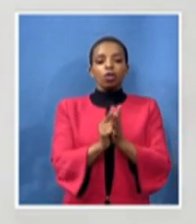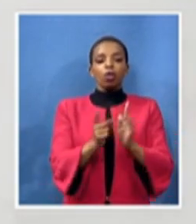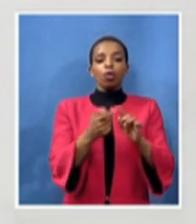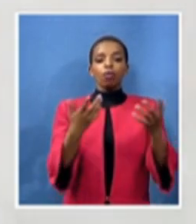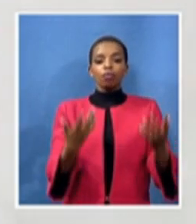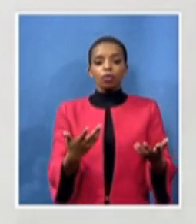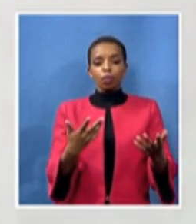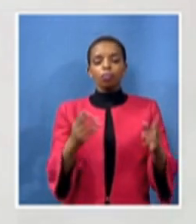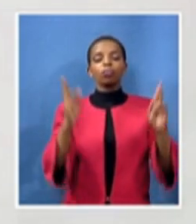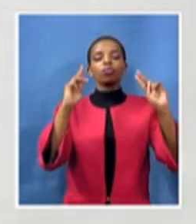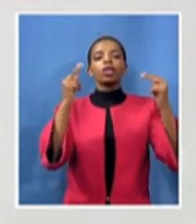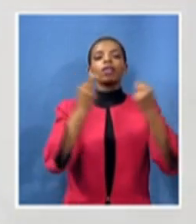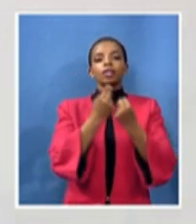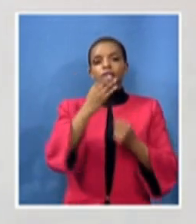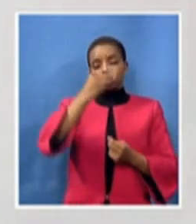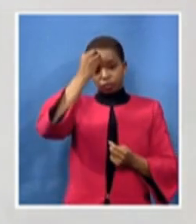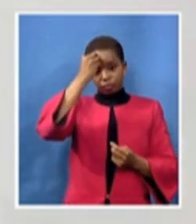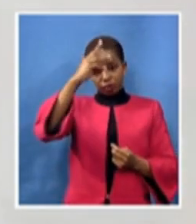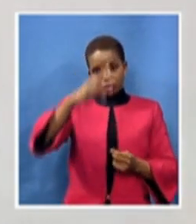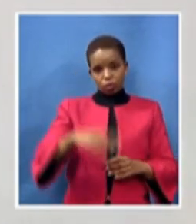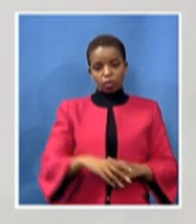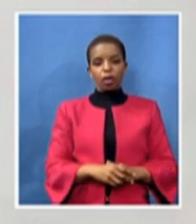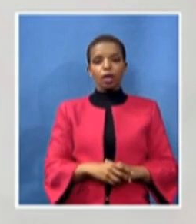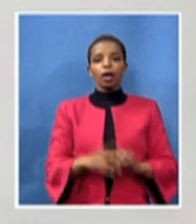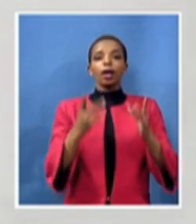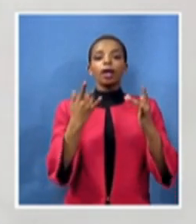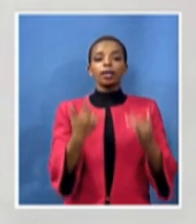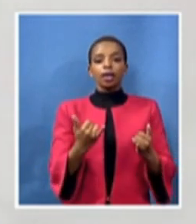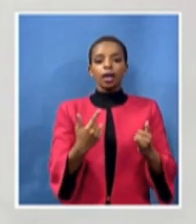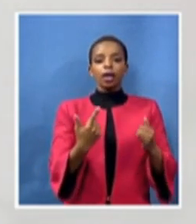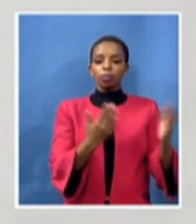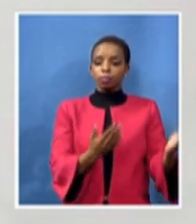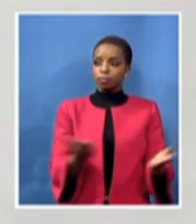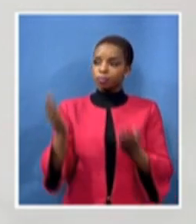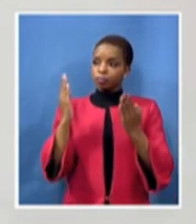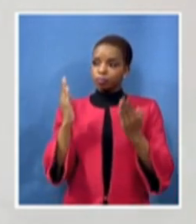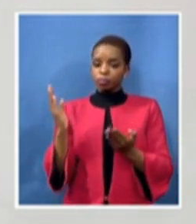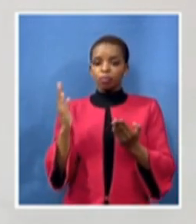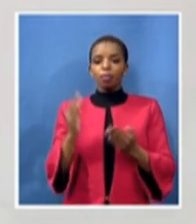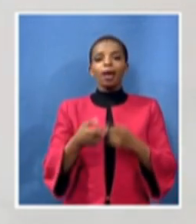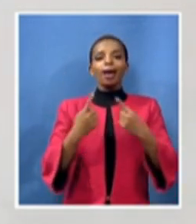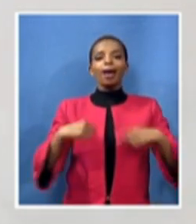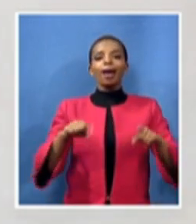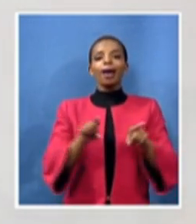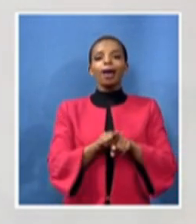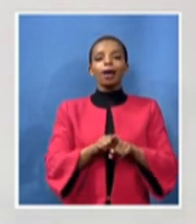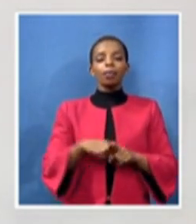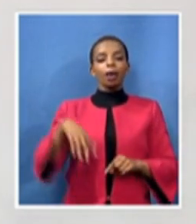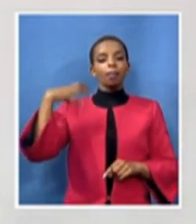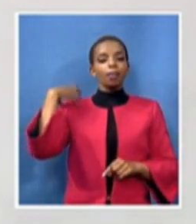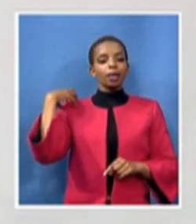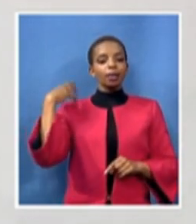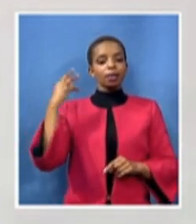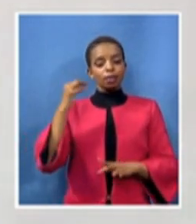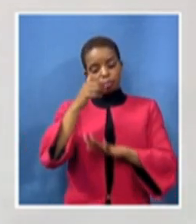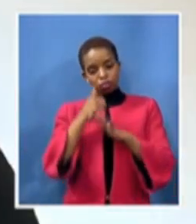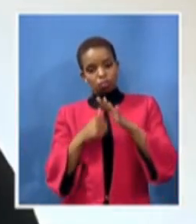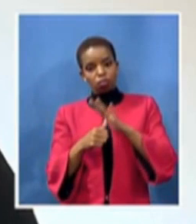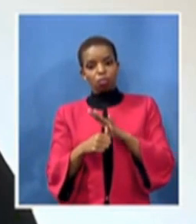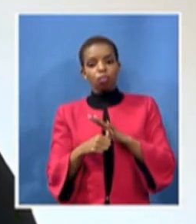to introduce you to our Honorable Minister, Ronald Lamola. Minister, over to